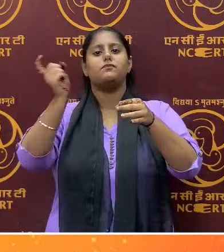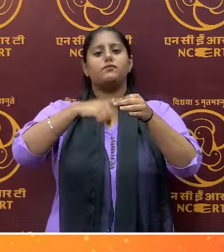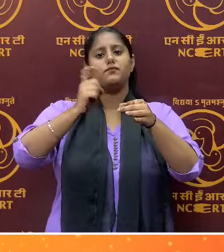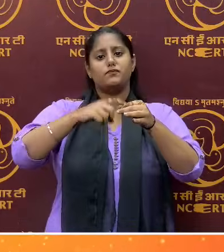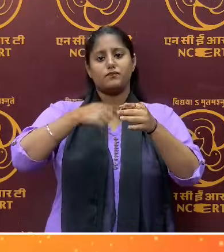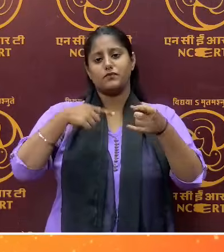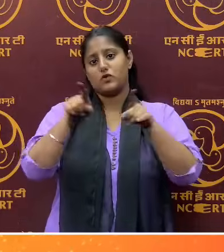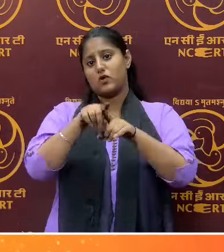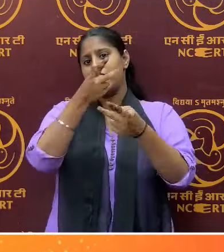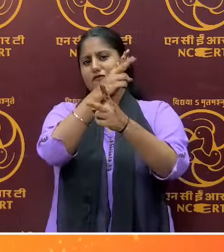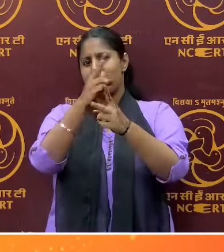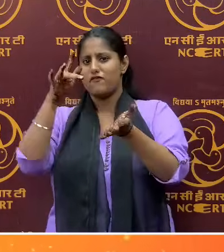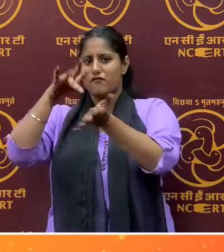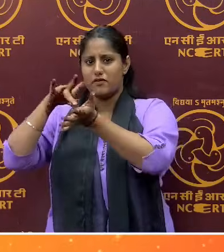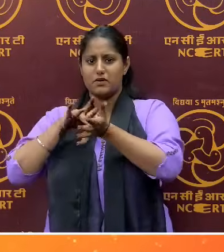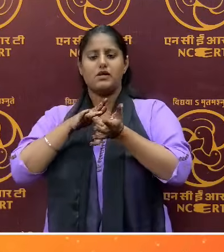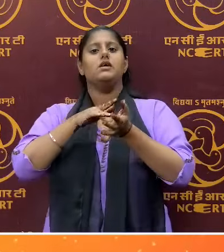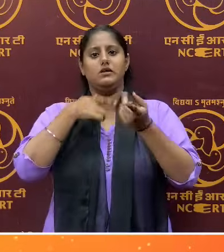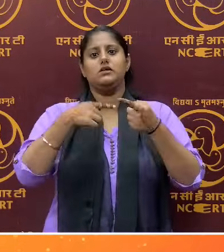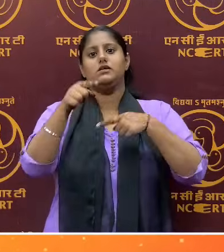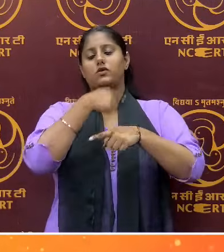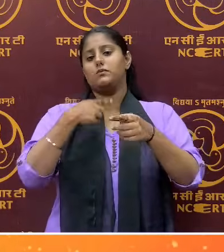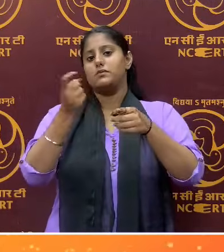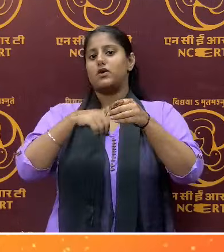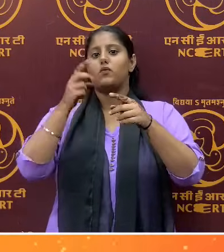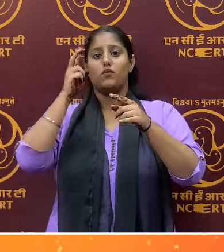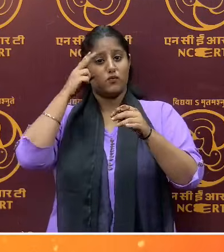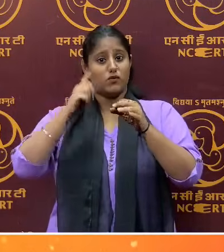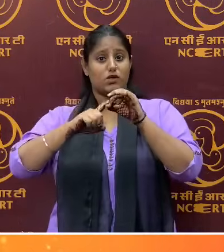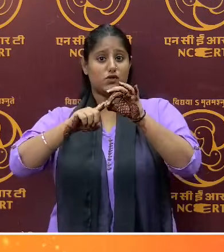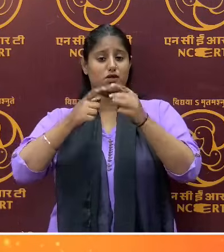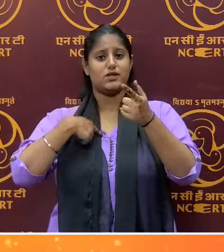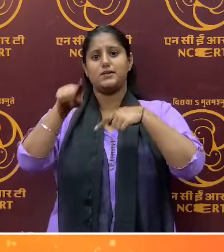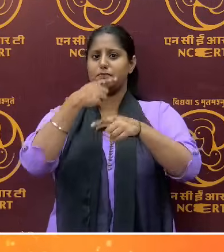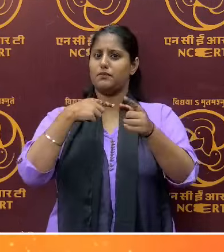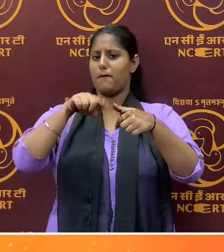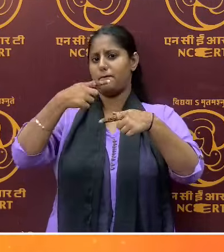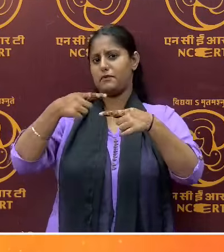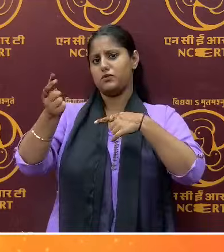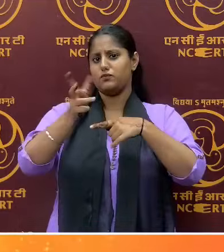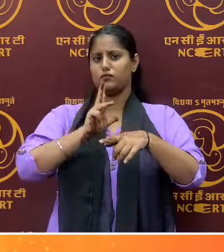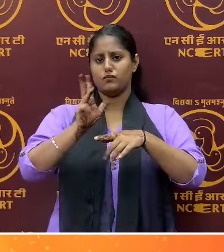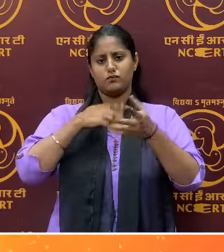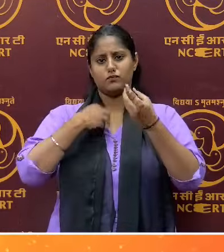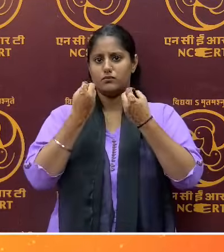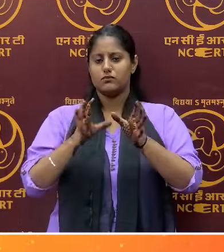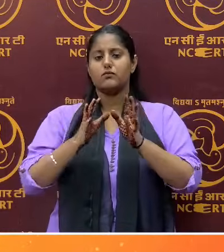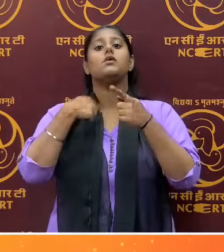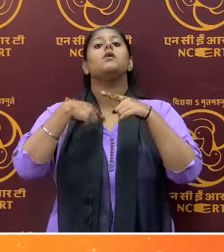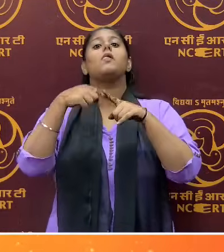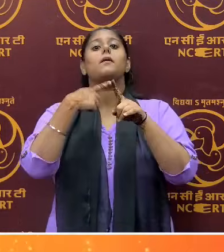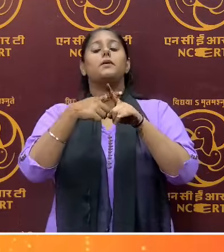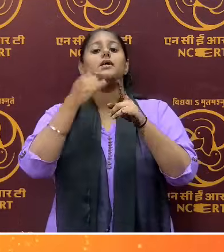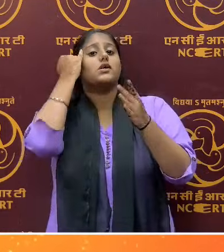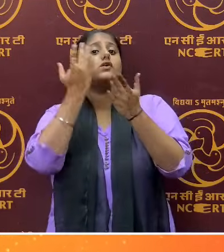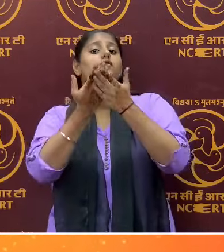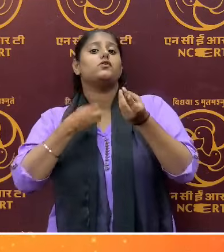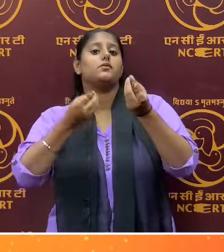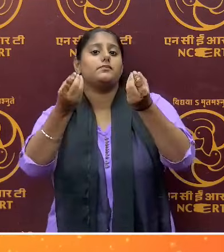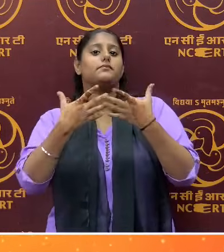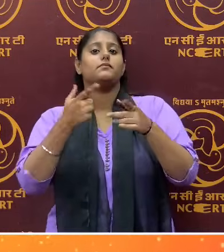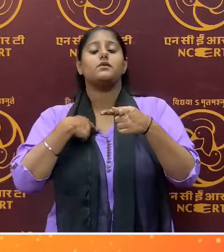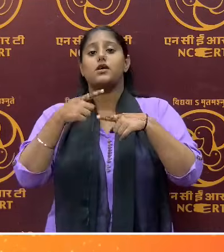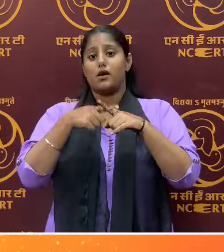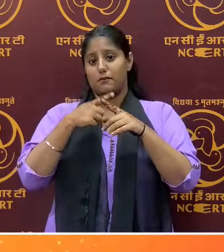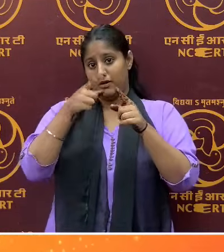terms of states who are getting associated with us and sending their queries and of course taking resolutions also. Today also we have